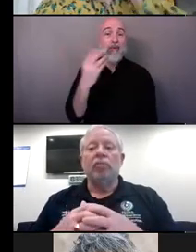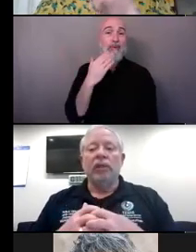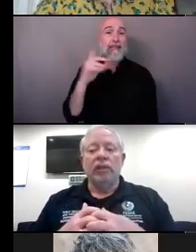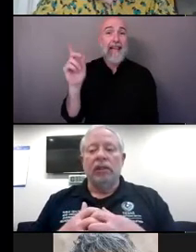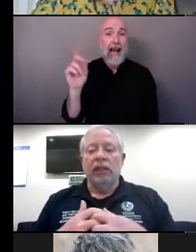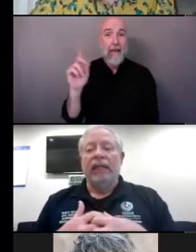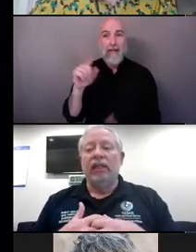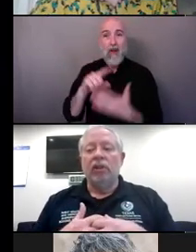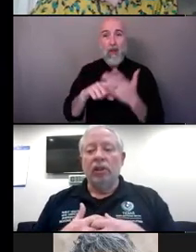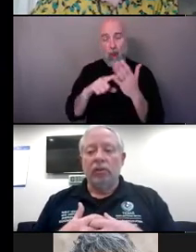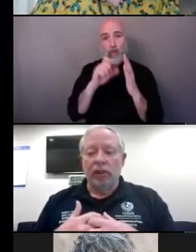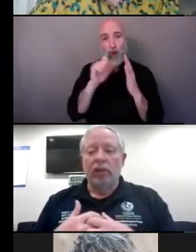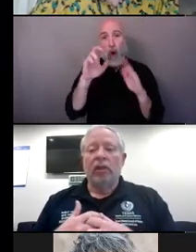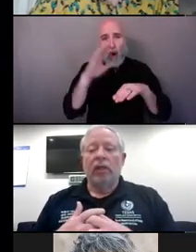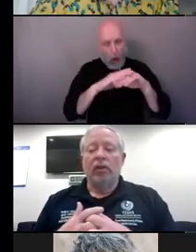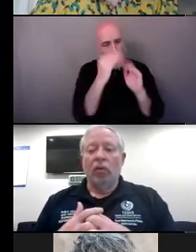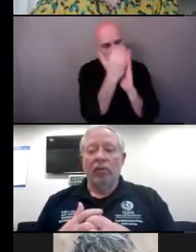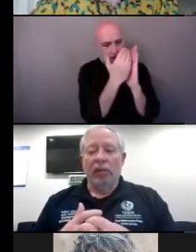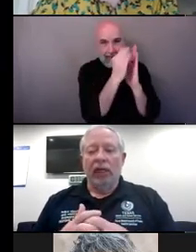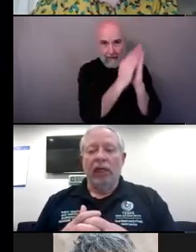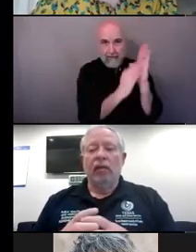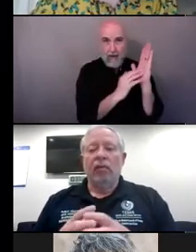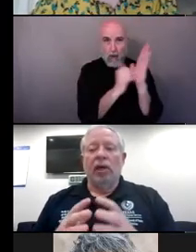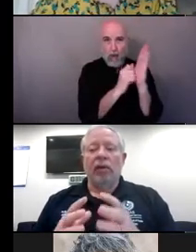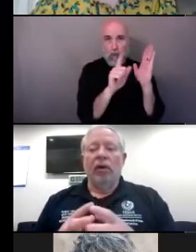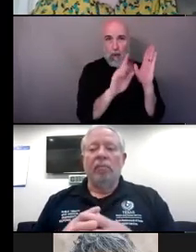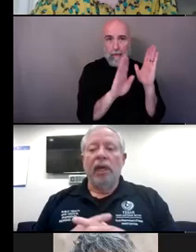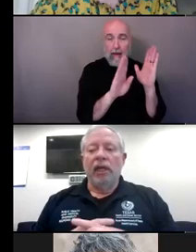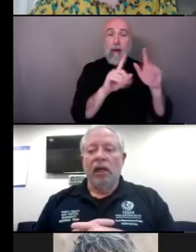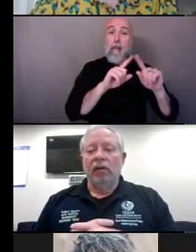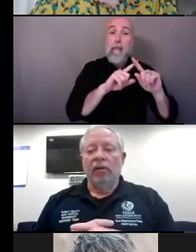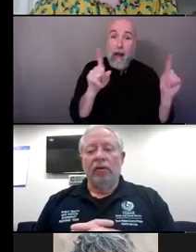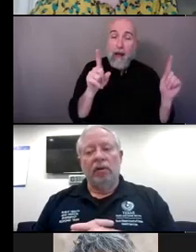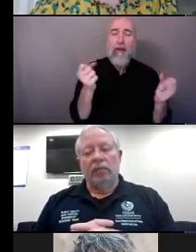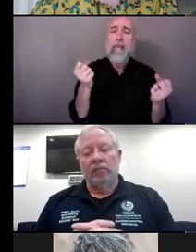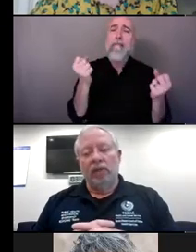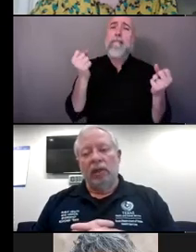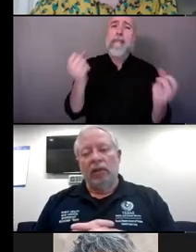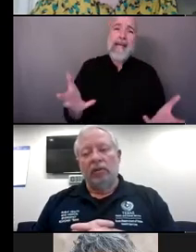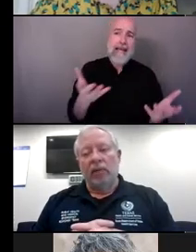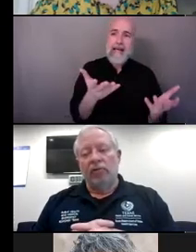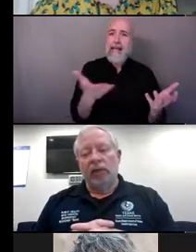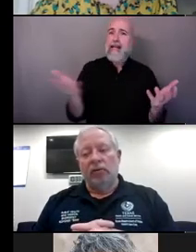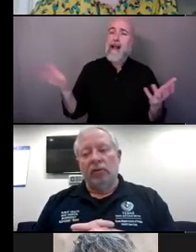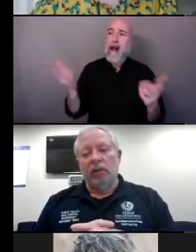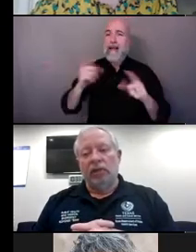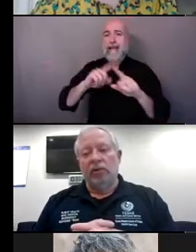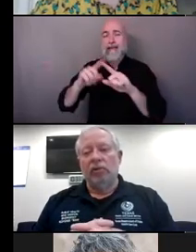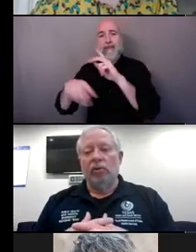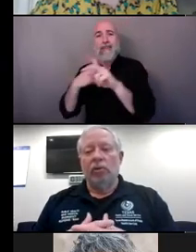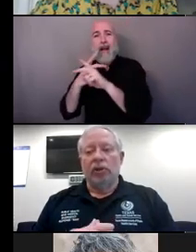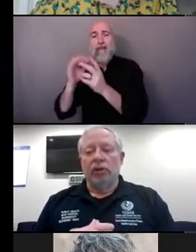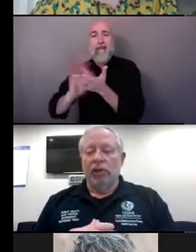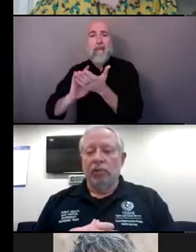are explicitly included in the 1B, but there are many other types of medical